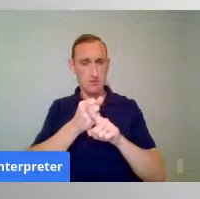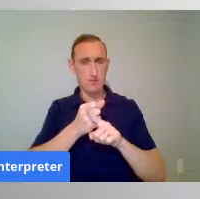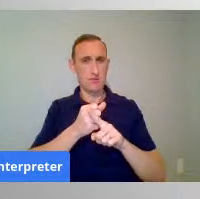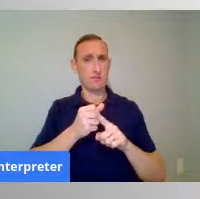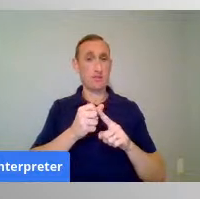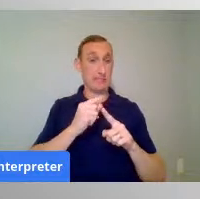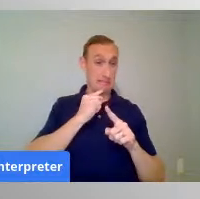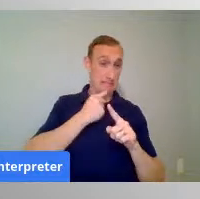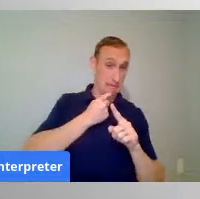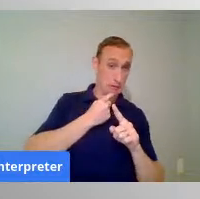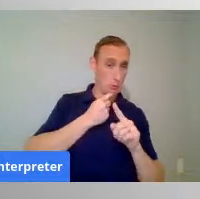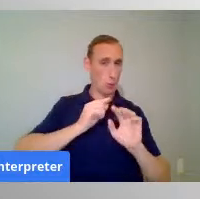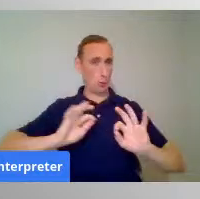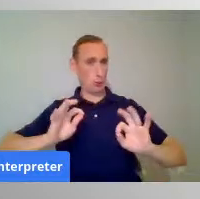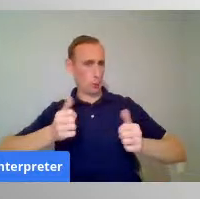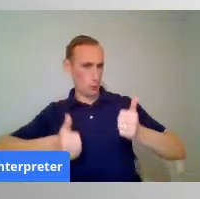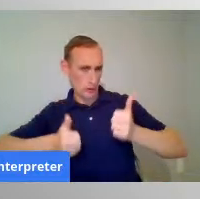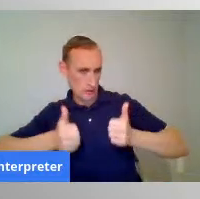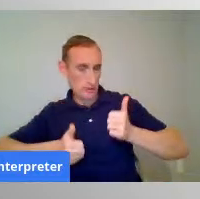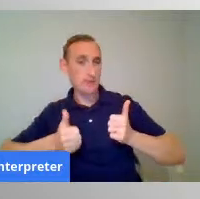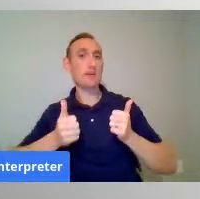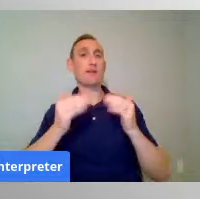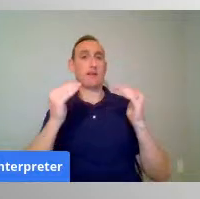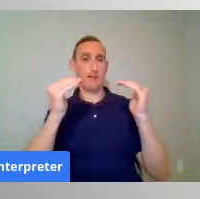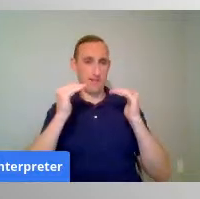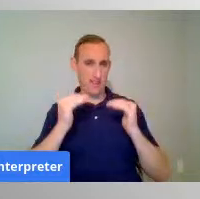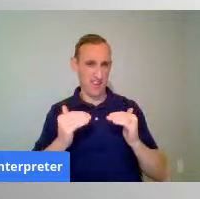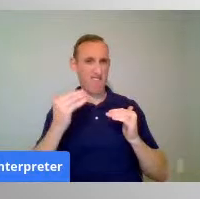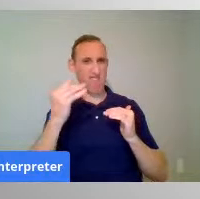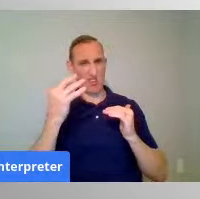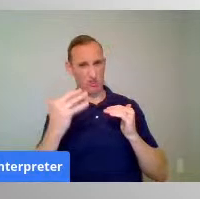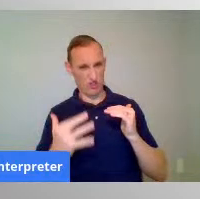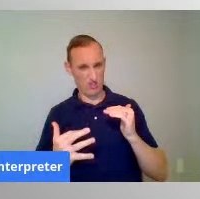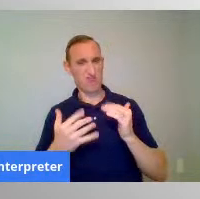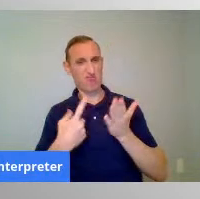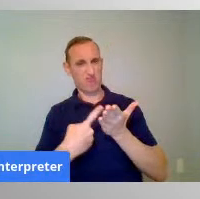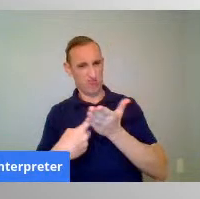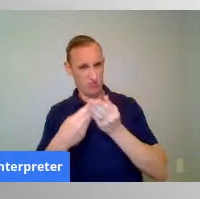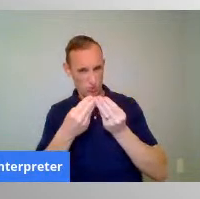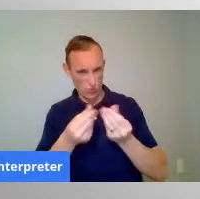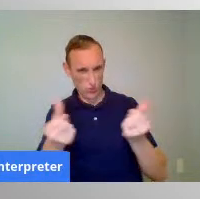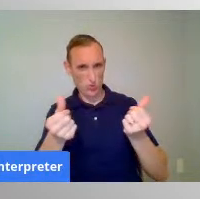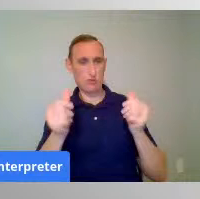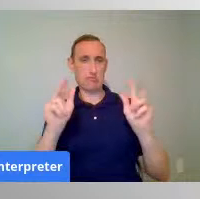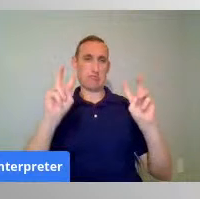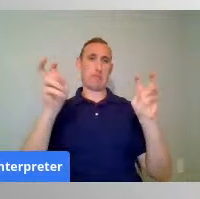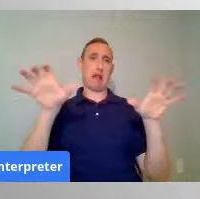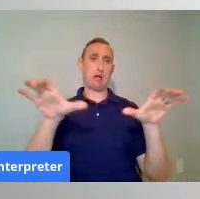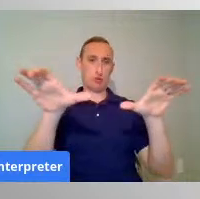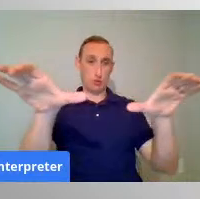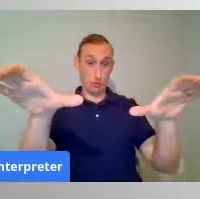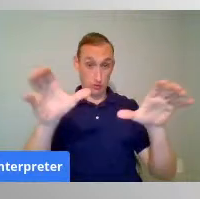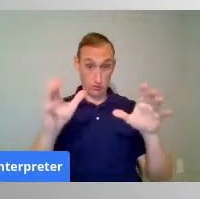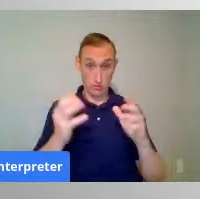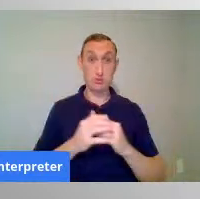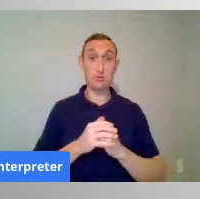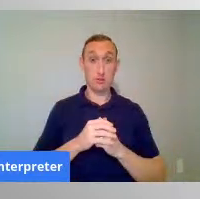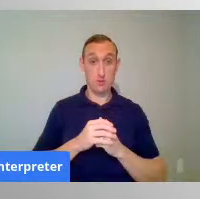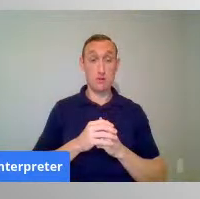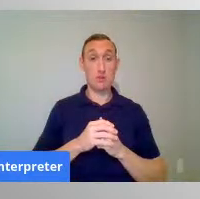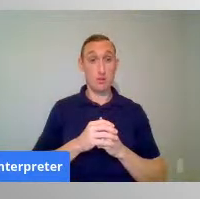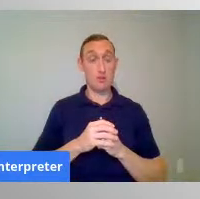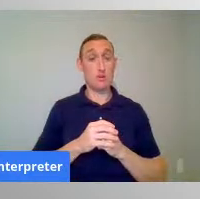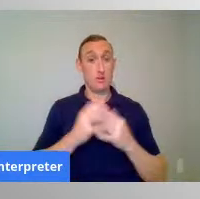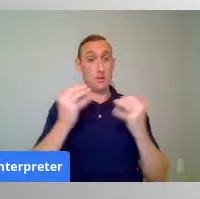we're moving into preparing for the solution or the action. So I want us to just get into